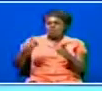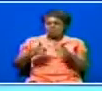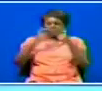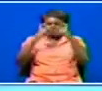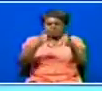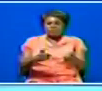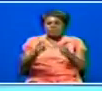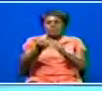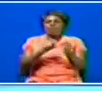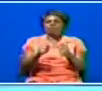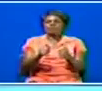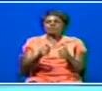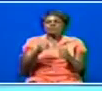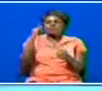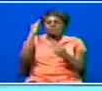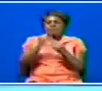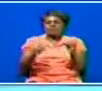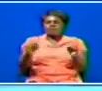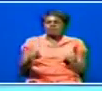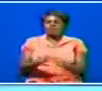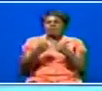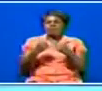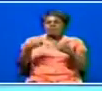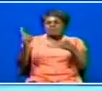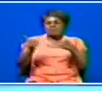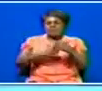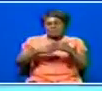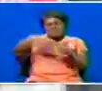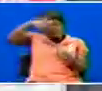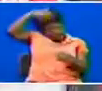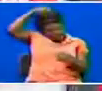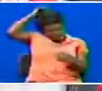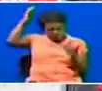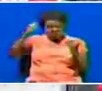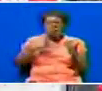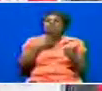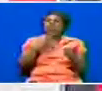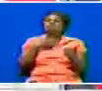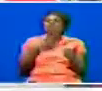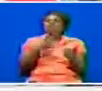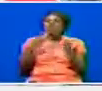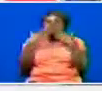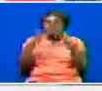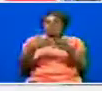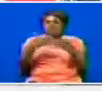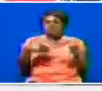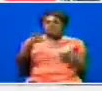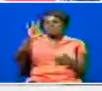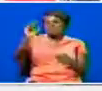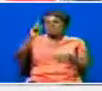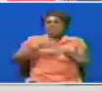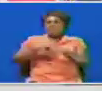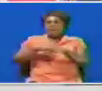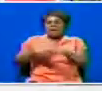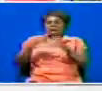winner of the competition's finals, which were held at the 6th Simba Union on Forest Road in Nairobi. Iroh finished ahead of three-time